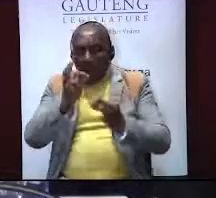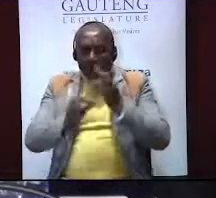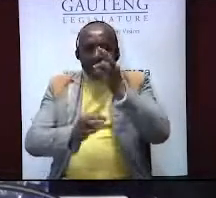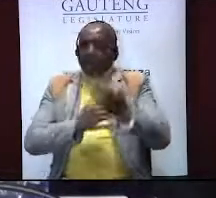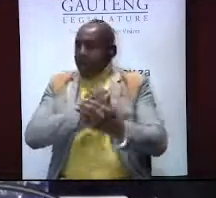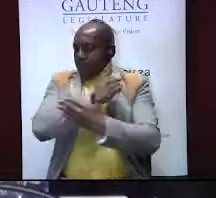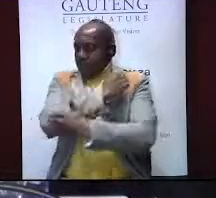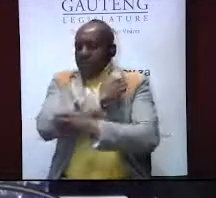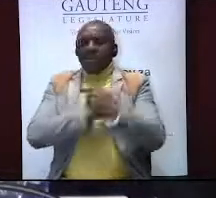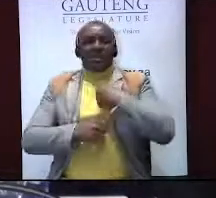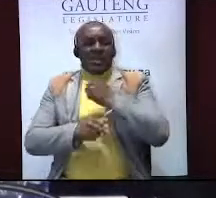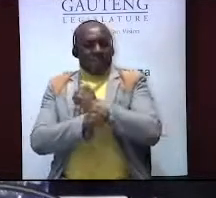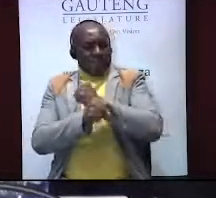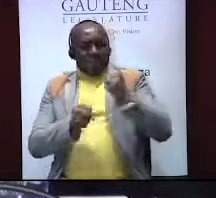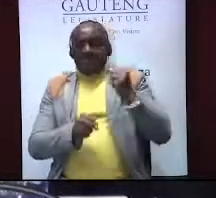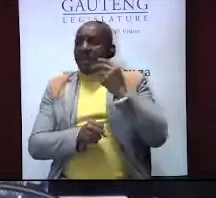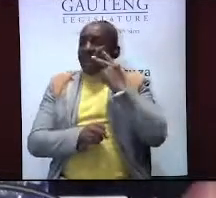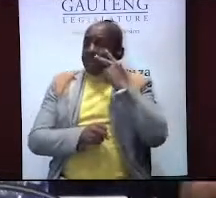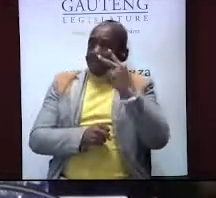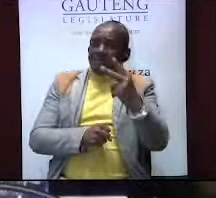seen